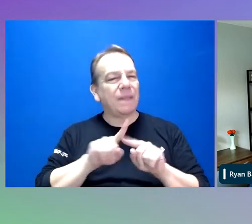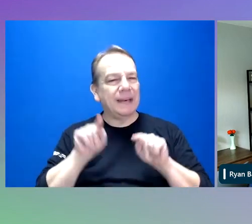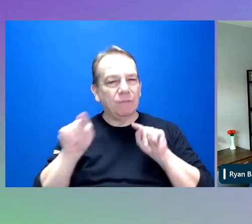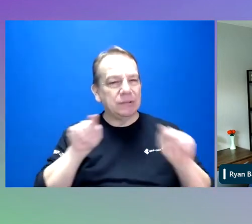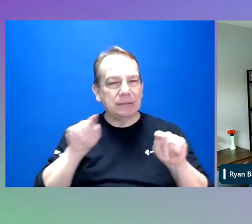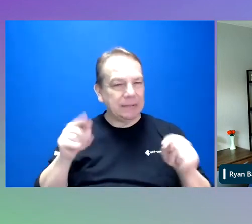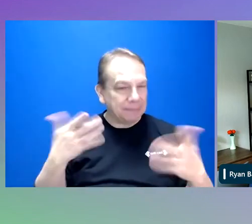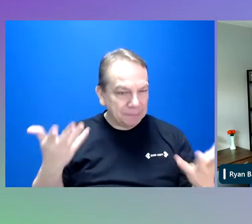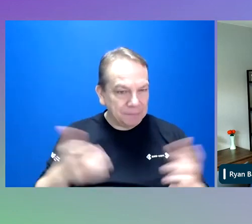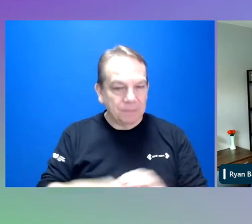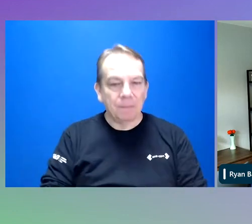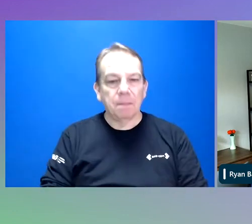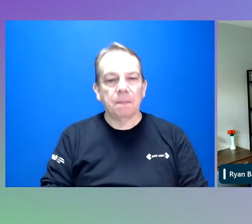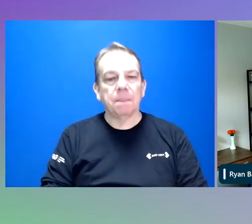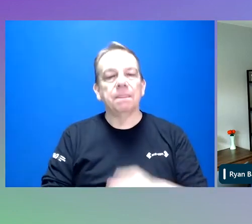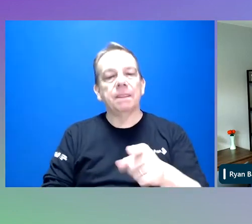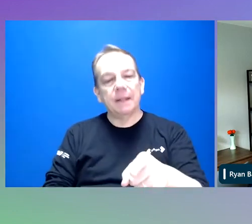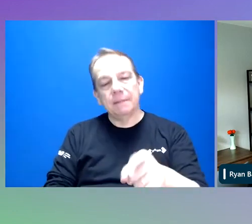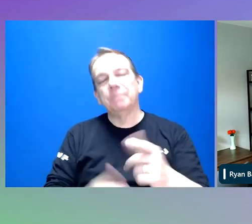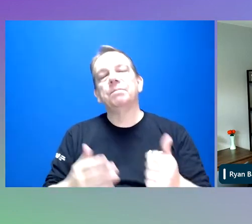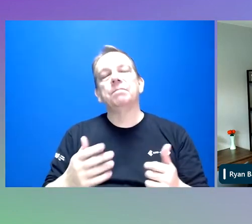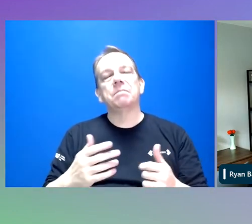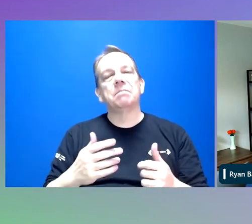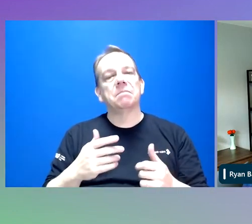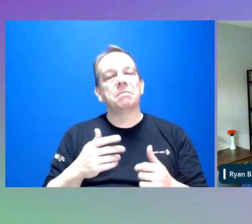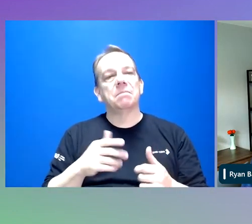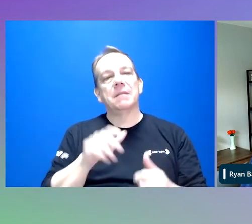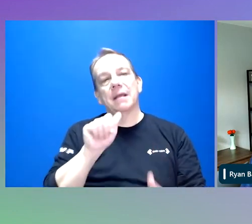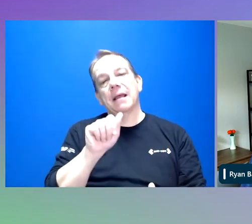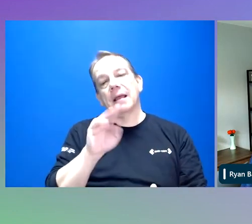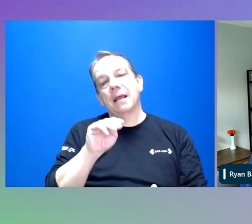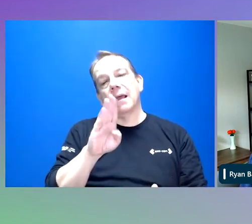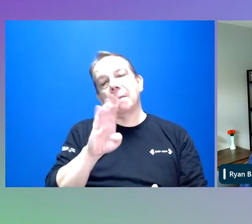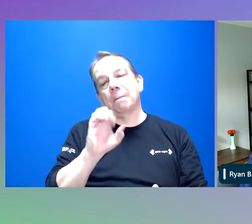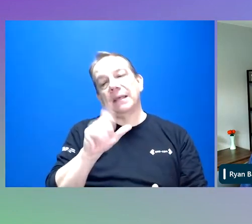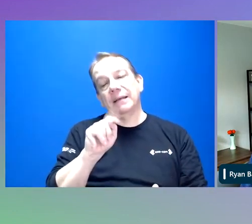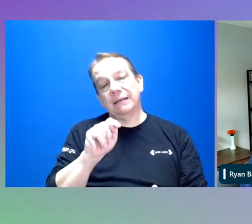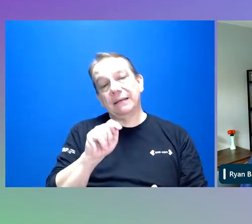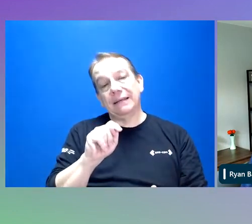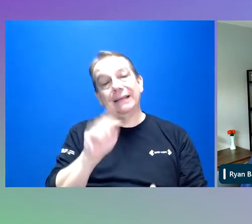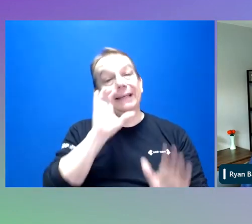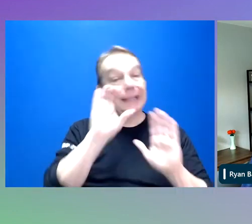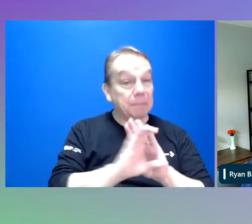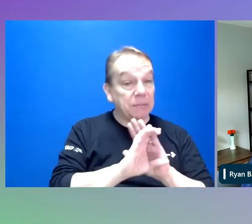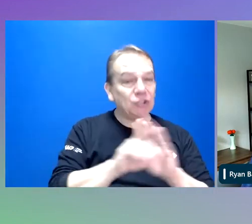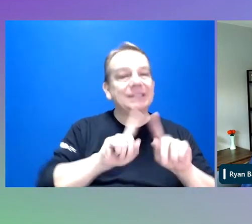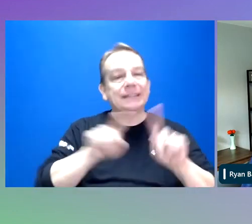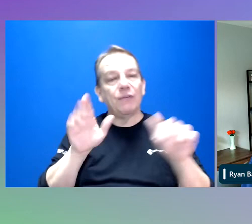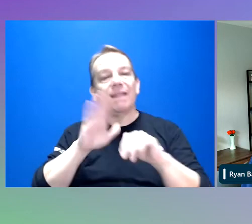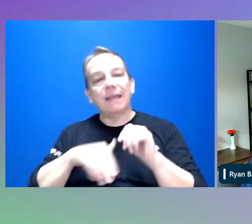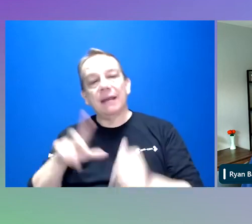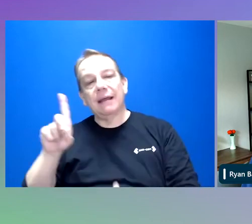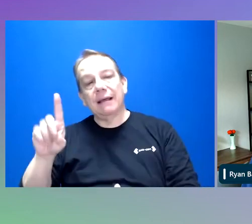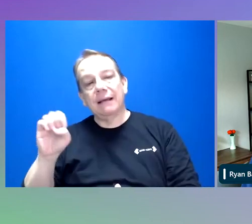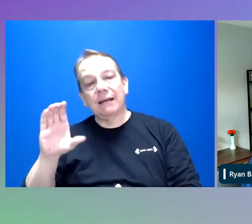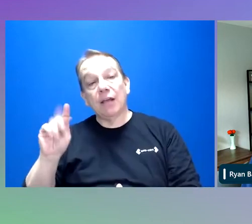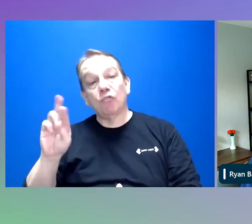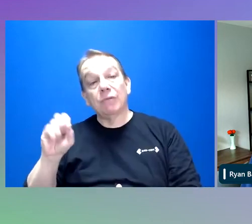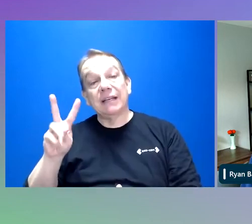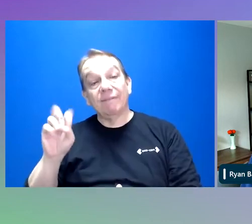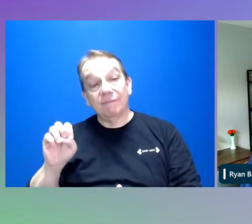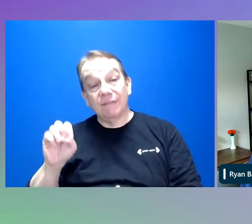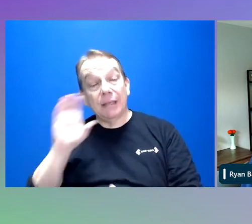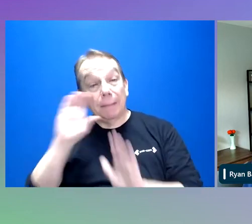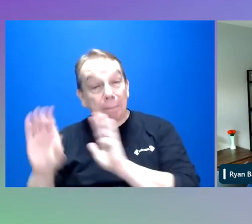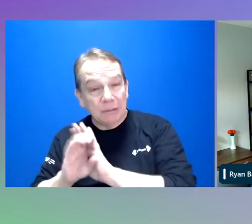interesting. So is the contention that an ambient image is different from a decorative image, I wonder?